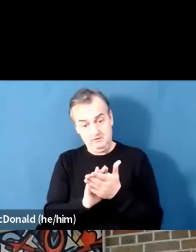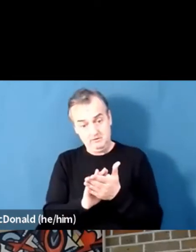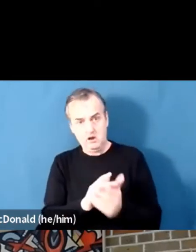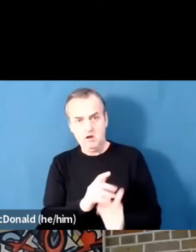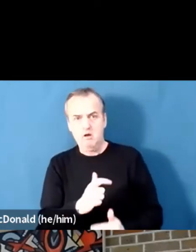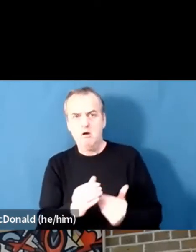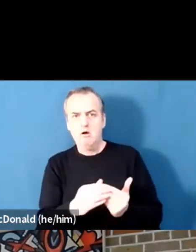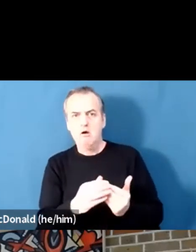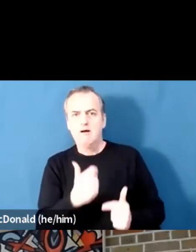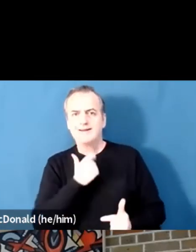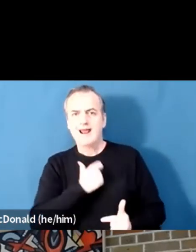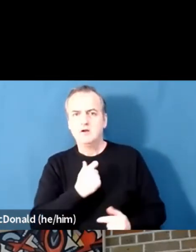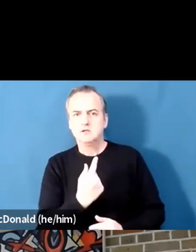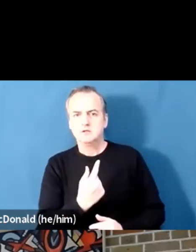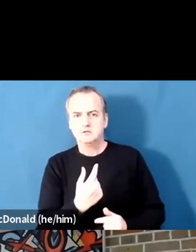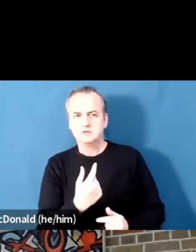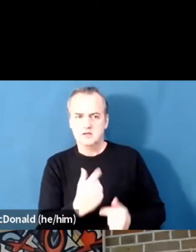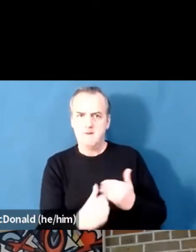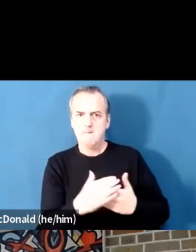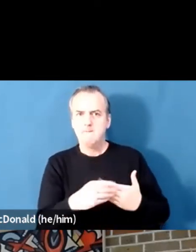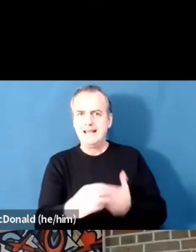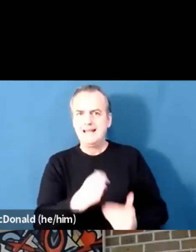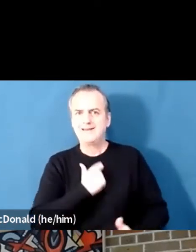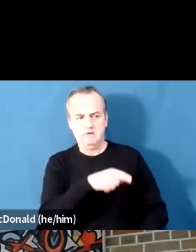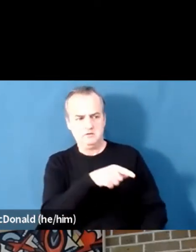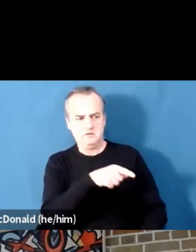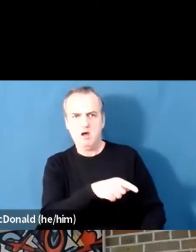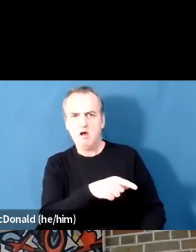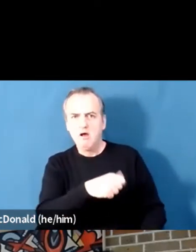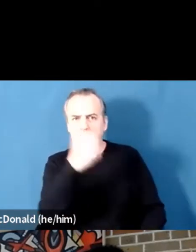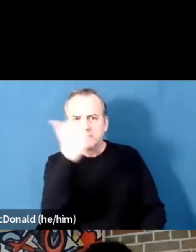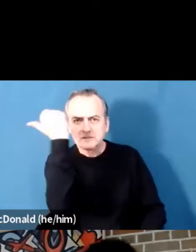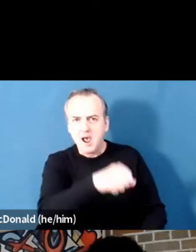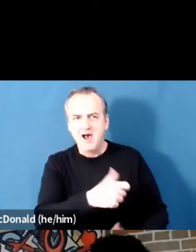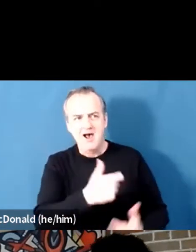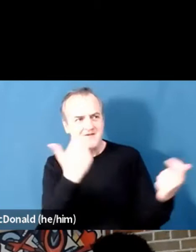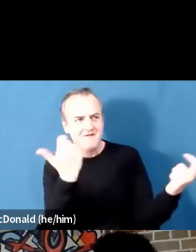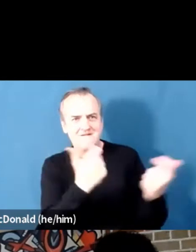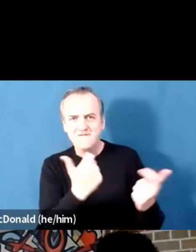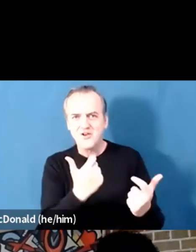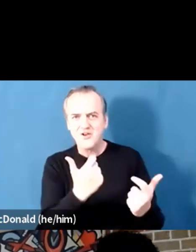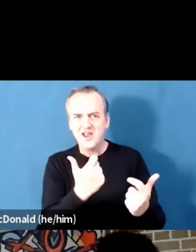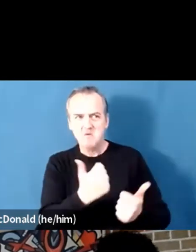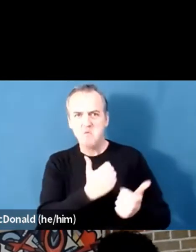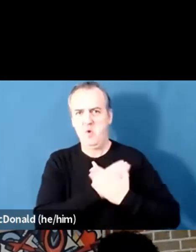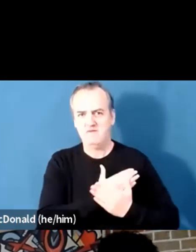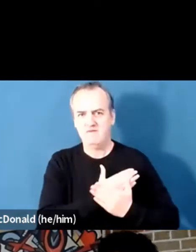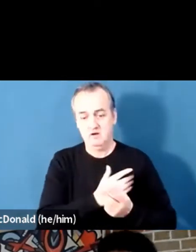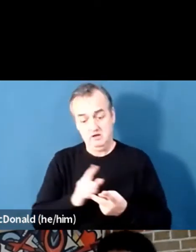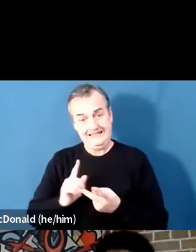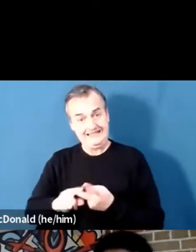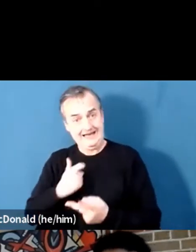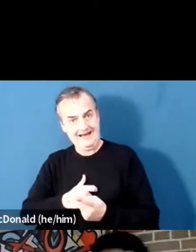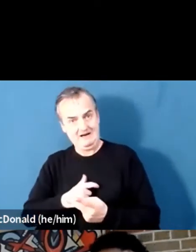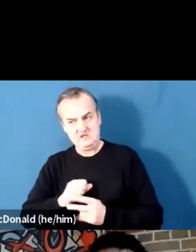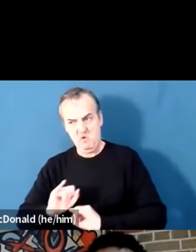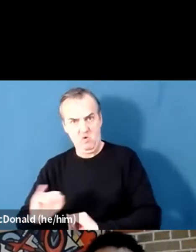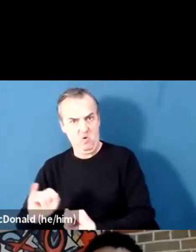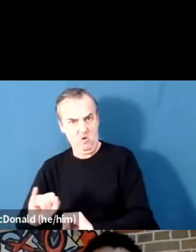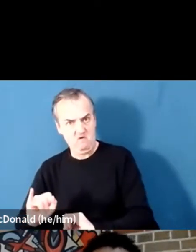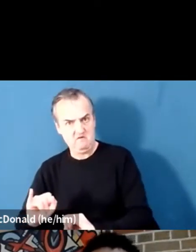funny, sexy. Your antagonist is nasty, sly, stinky. Never more than three, so it doesn't get as messy. So it's